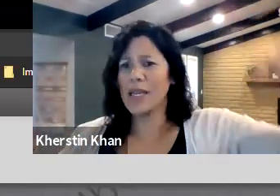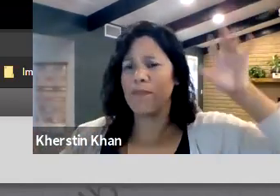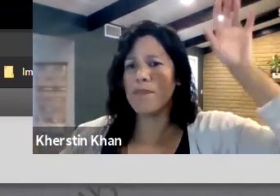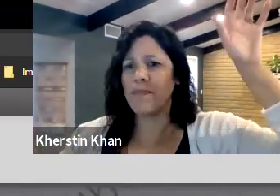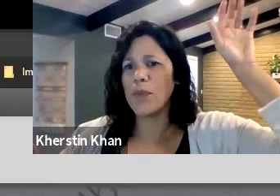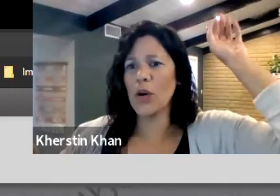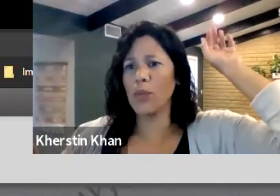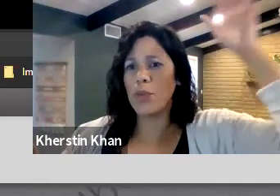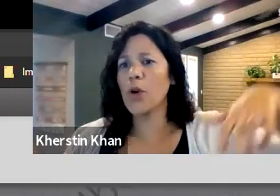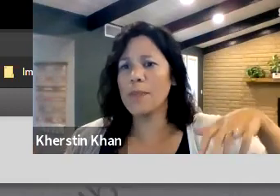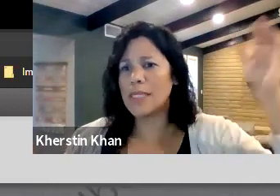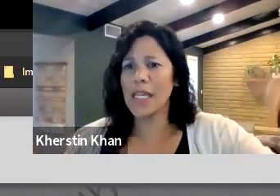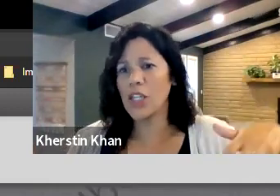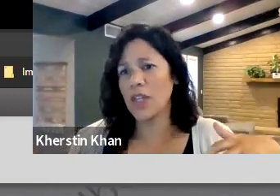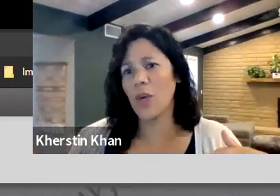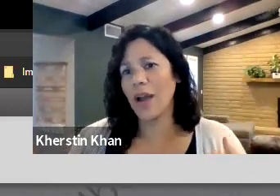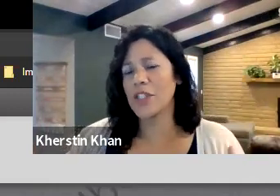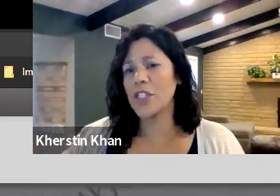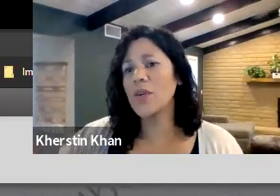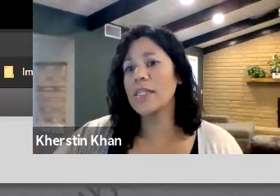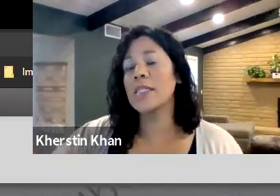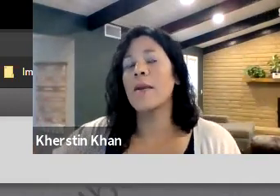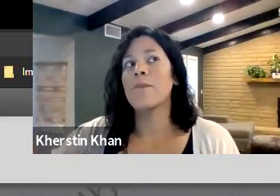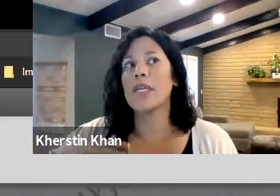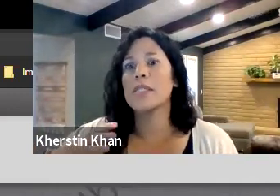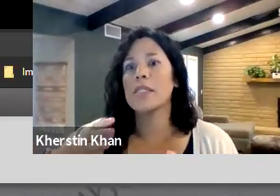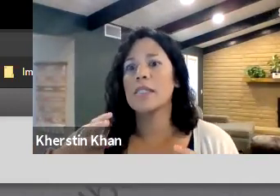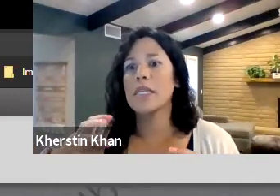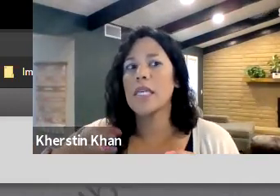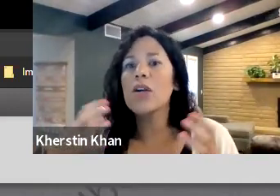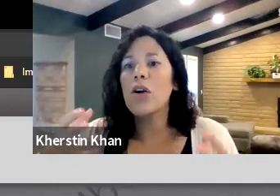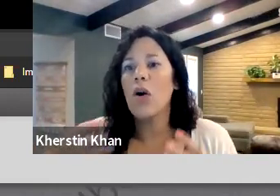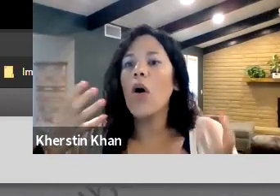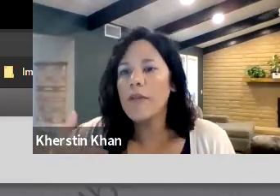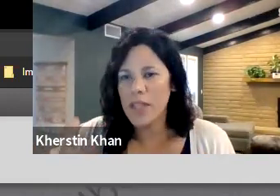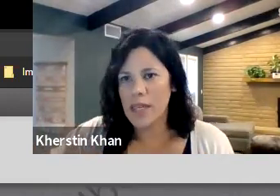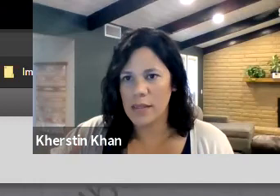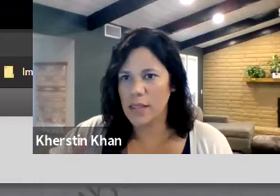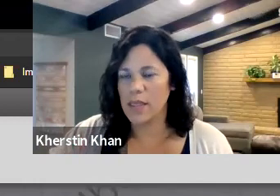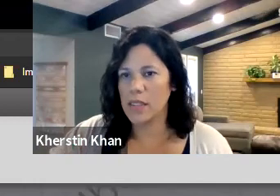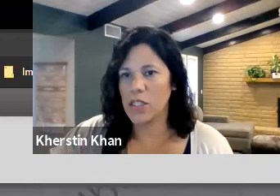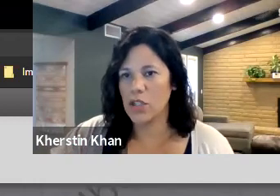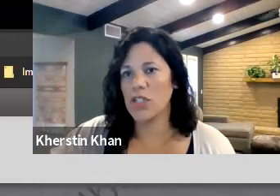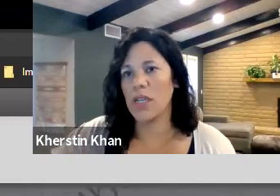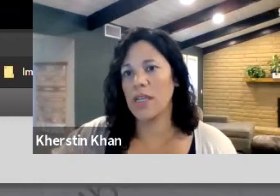this outside, you know, program is telling you that you have to do. It's here are all of the things that the institution